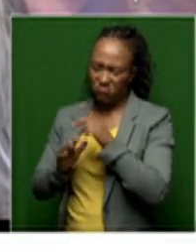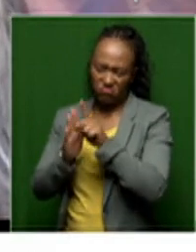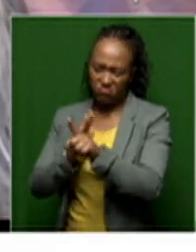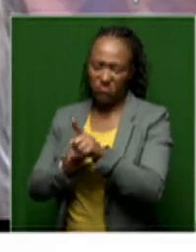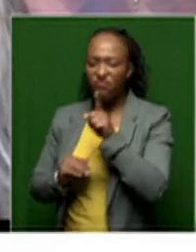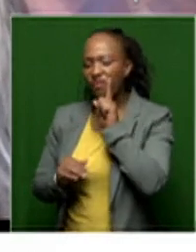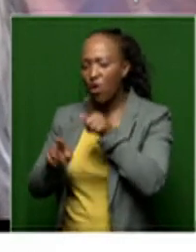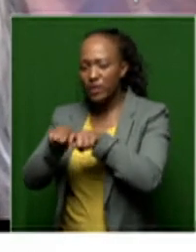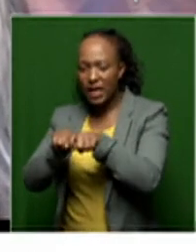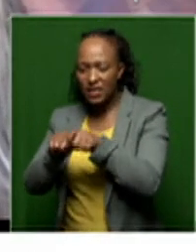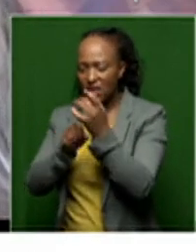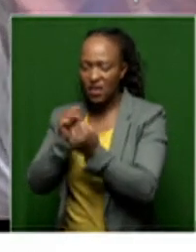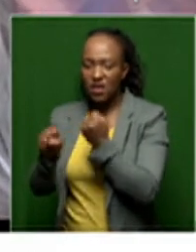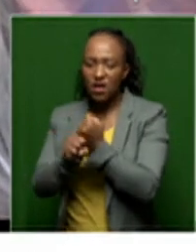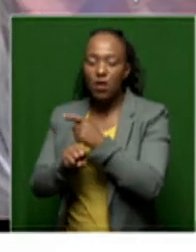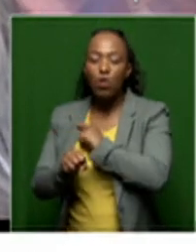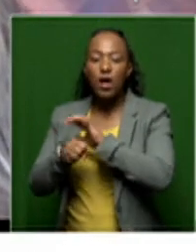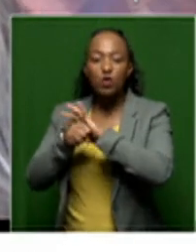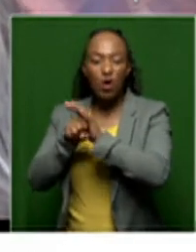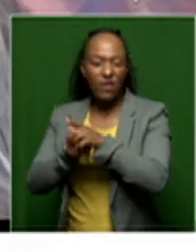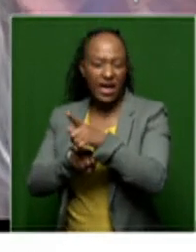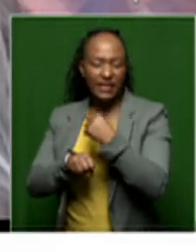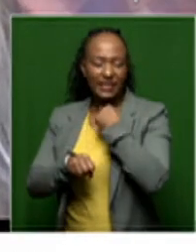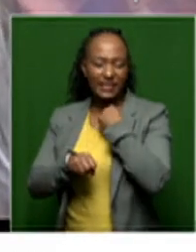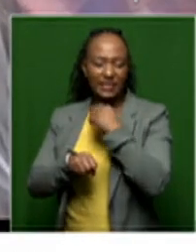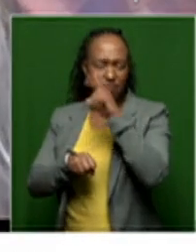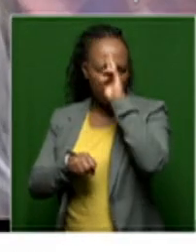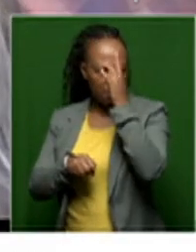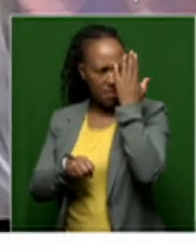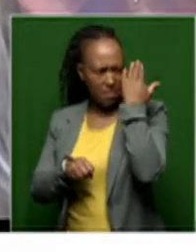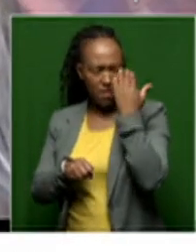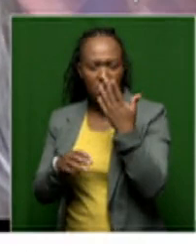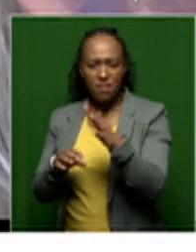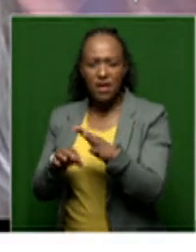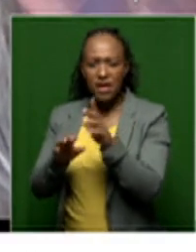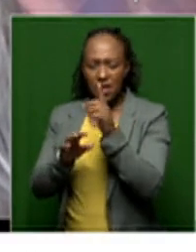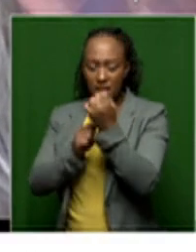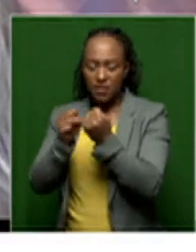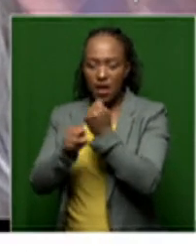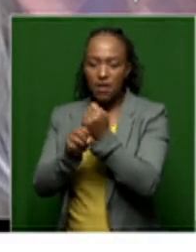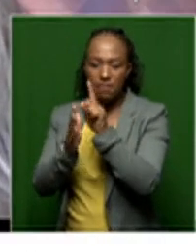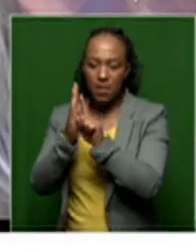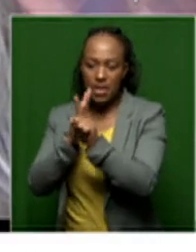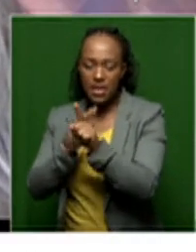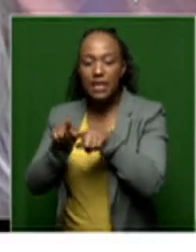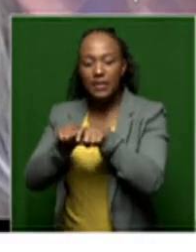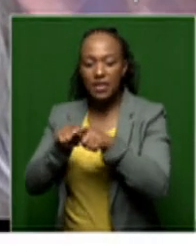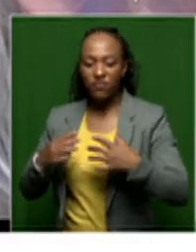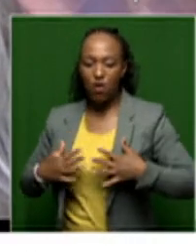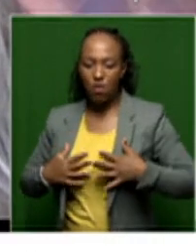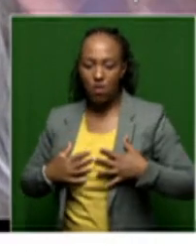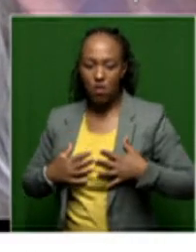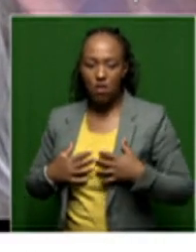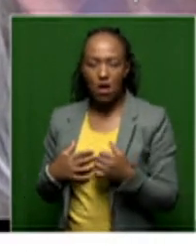go in for tests this year, obviously with COVID-19. I remember going for a mammogram this year, and I was